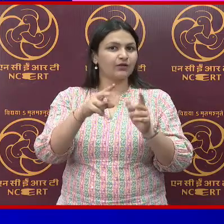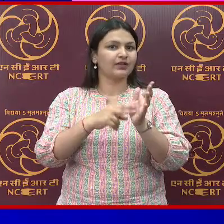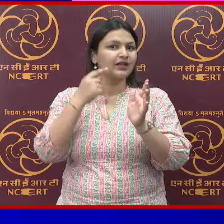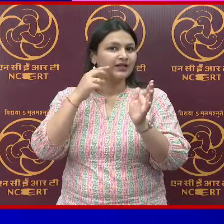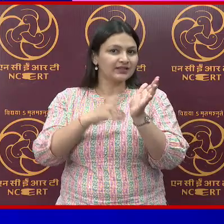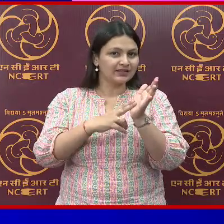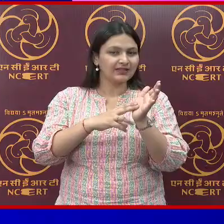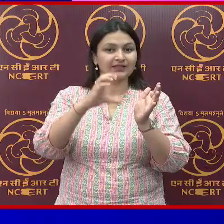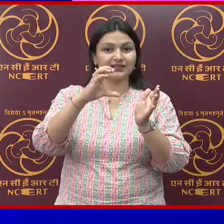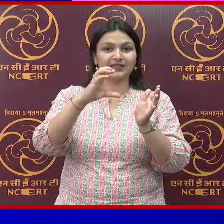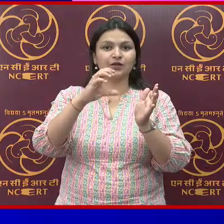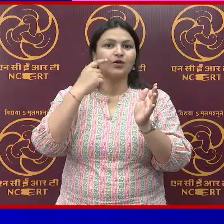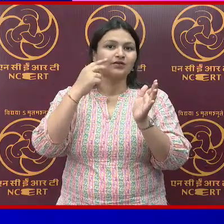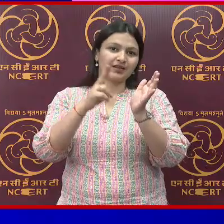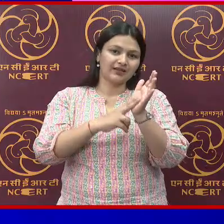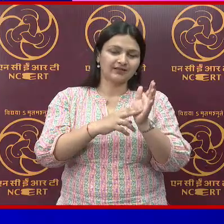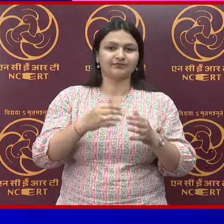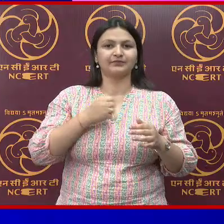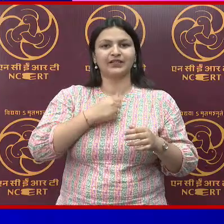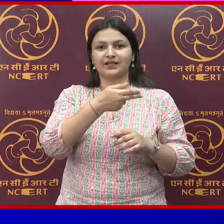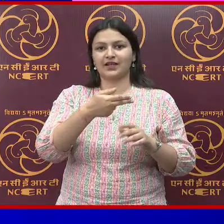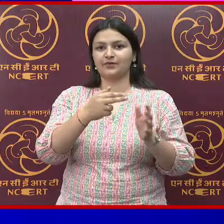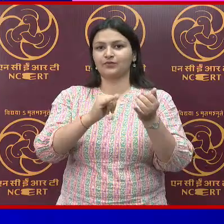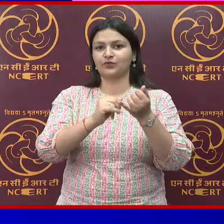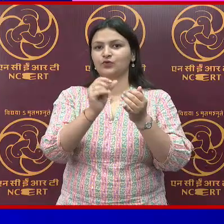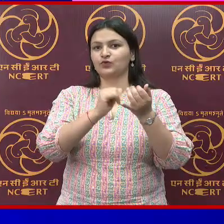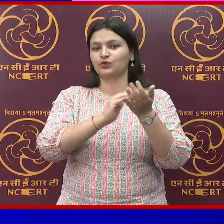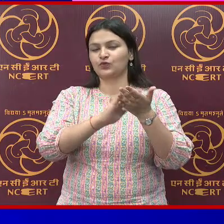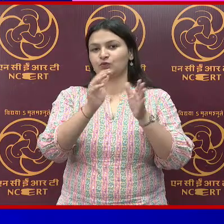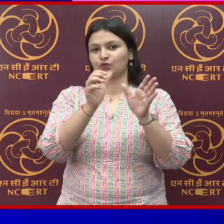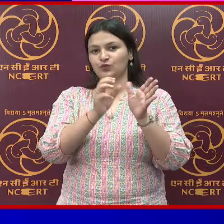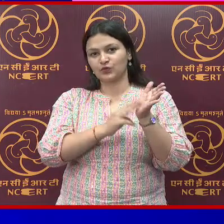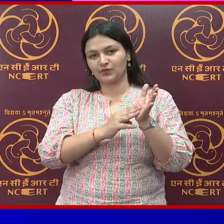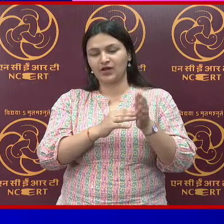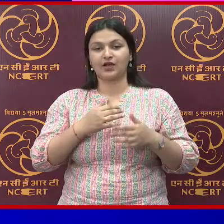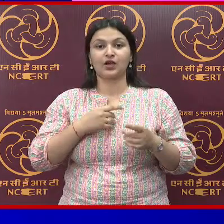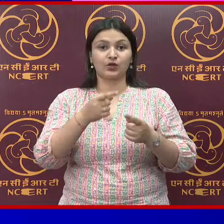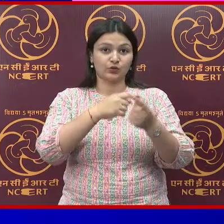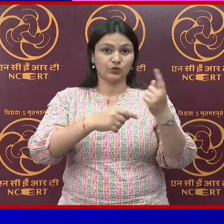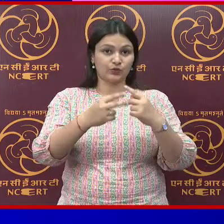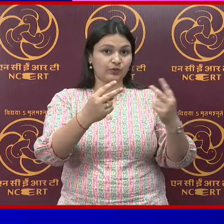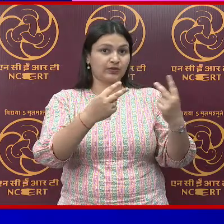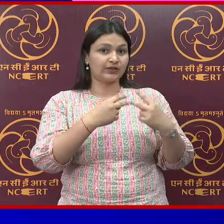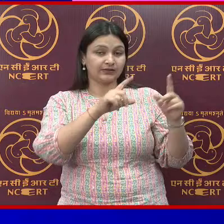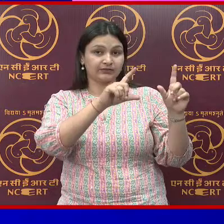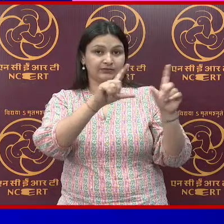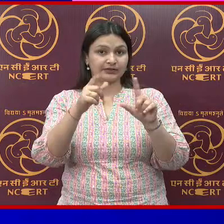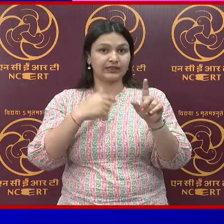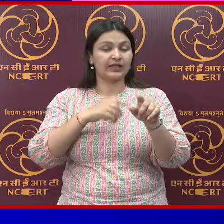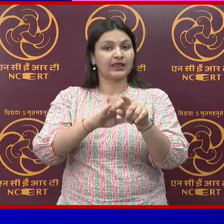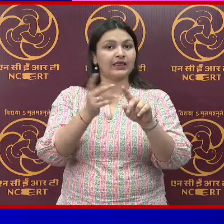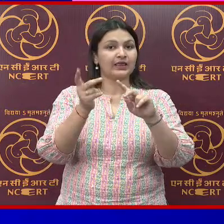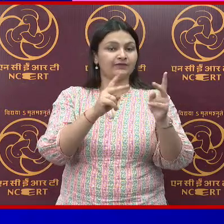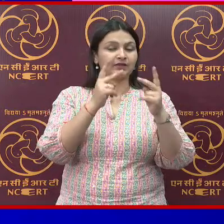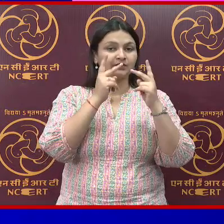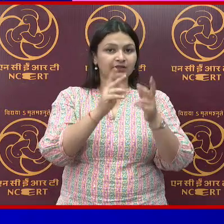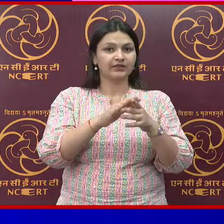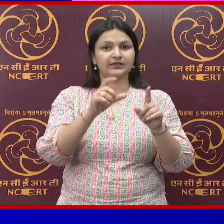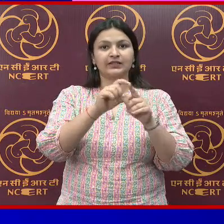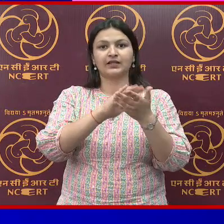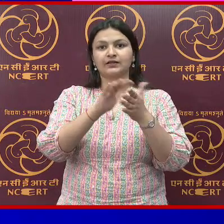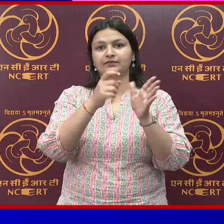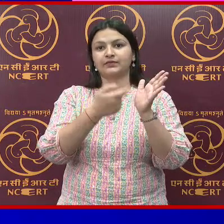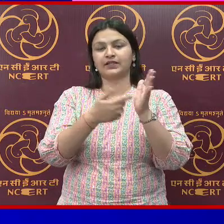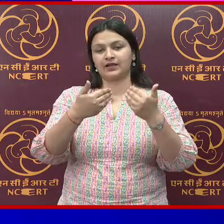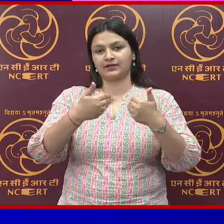dth.class1@ciet.nic.in. I am Sushma Sharma, and dear viewers, you can see on my left side, she is the interpreter and she is Dharna, and